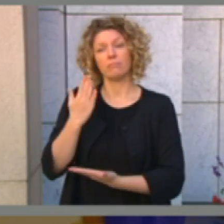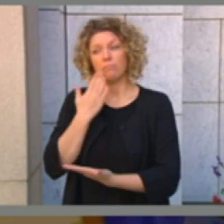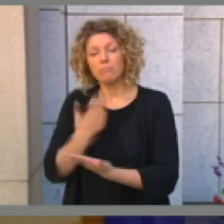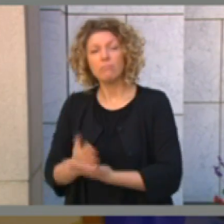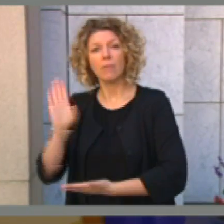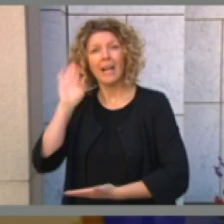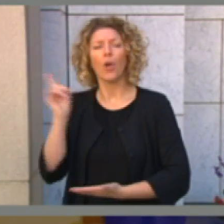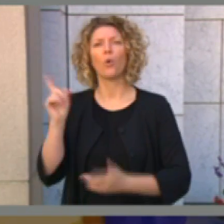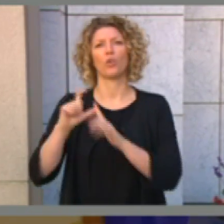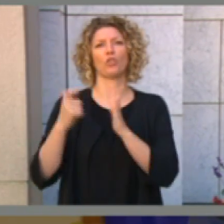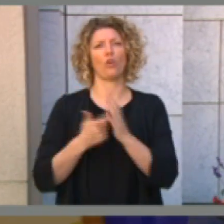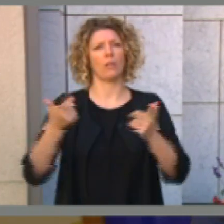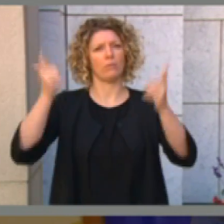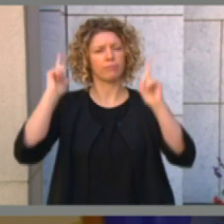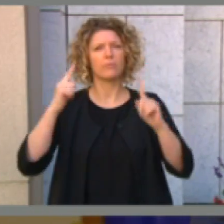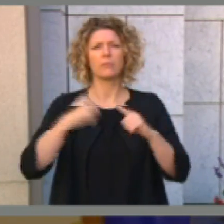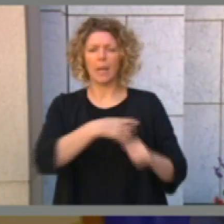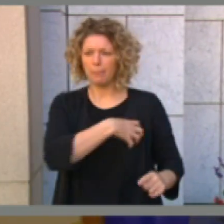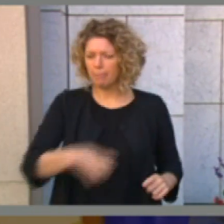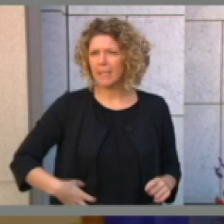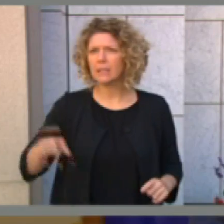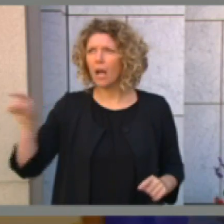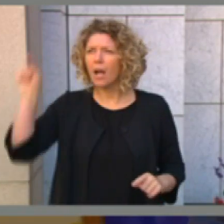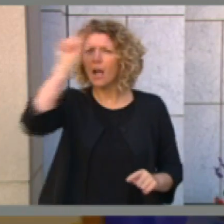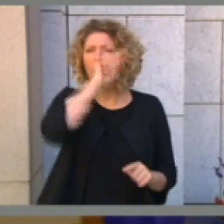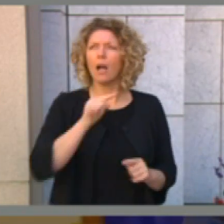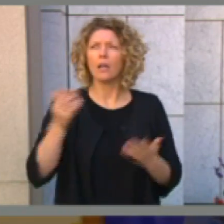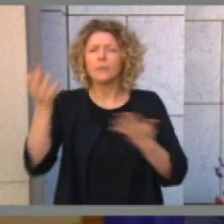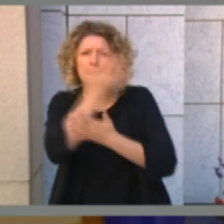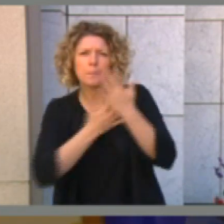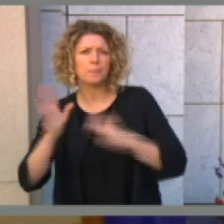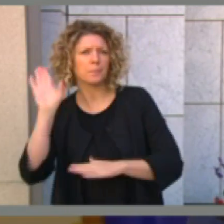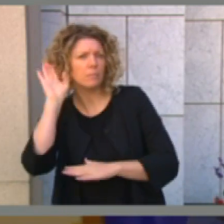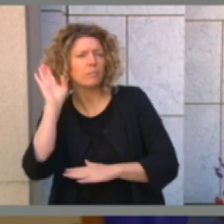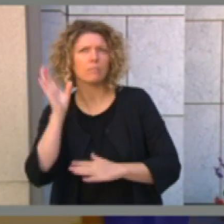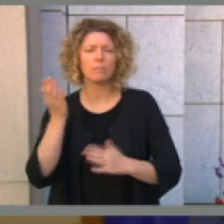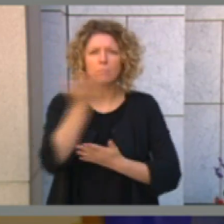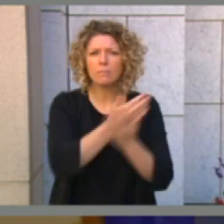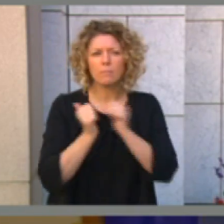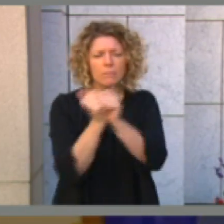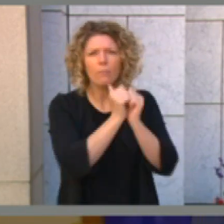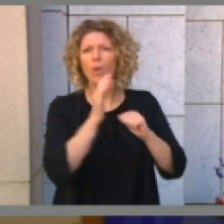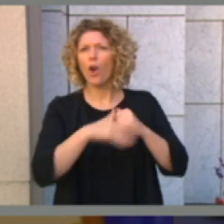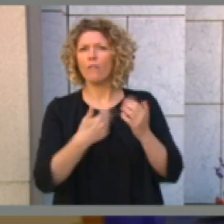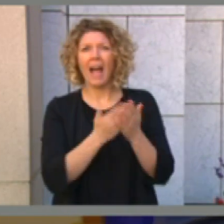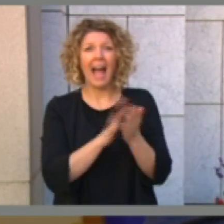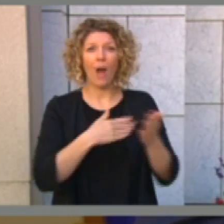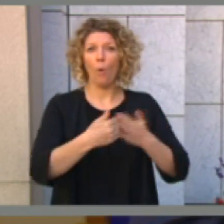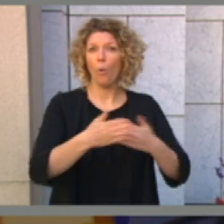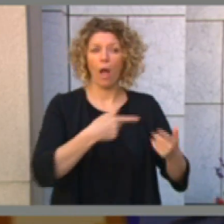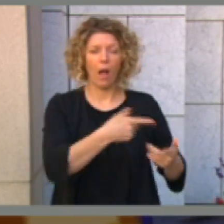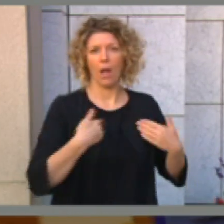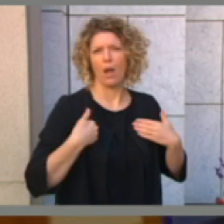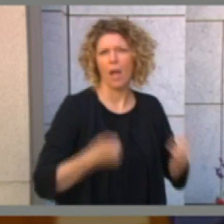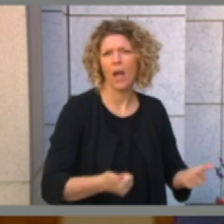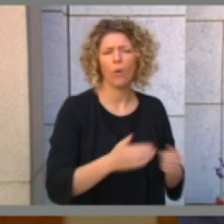state premiers and the chief ministers and myself are working with those experts, whether it's in supply chains, whether it's in workforce management, whether it's in health, whether it's in